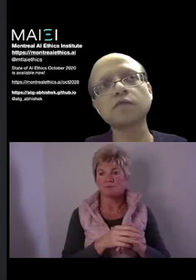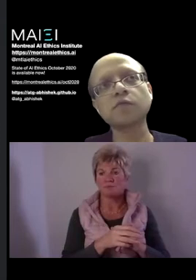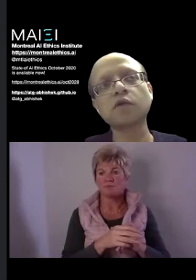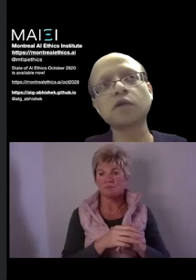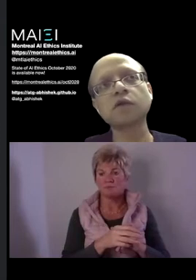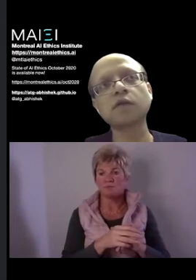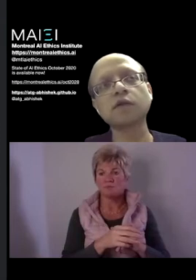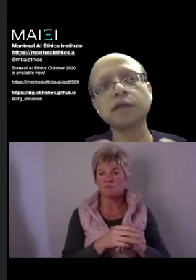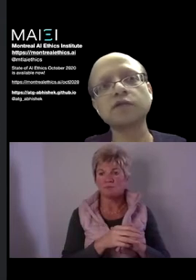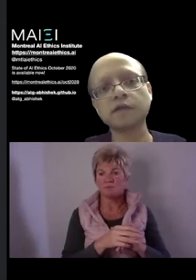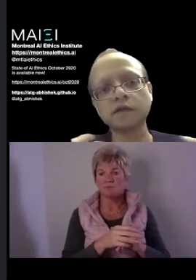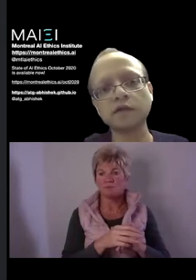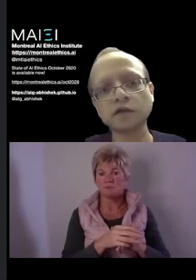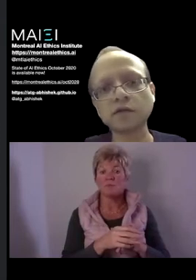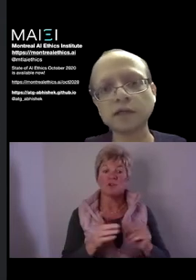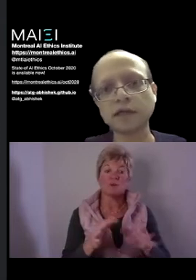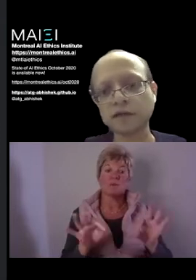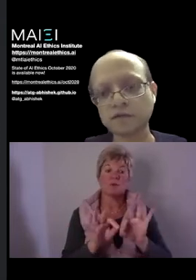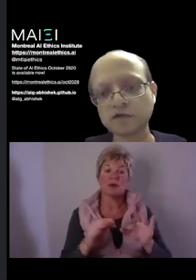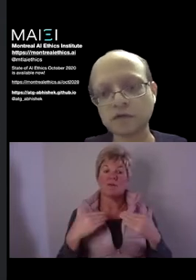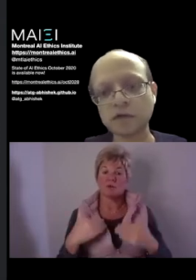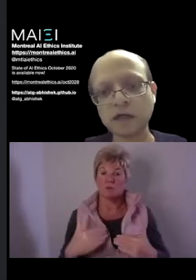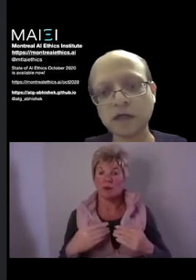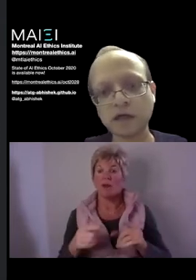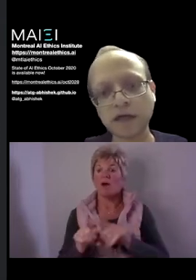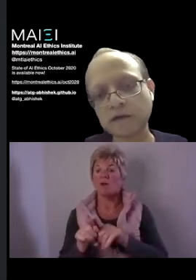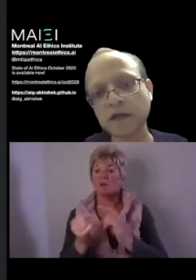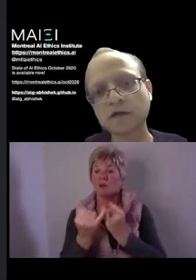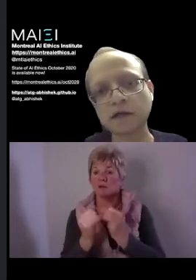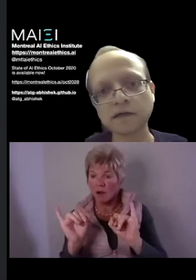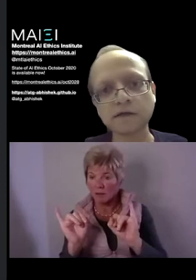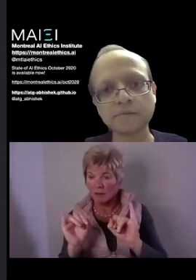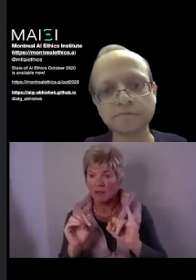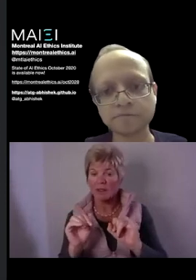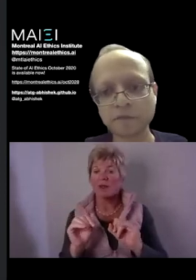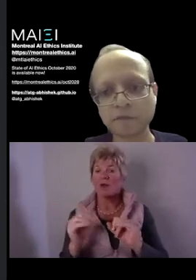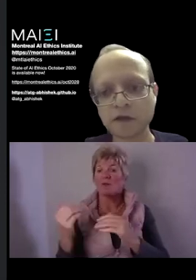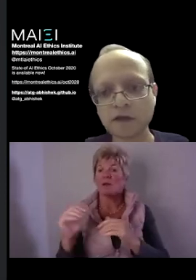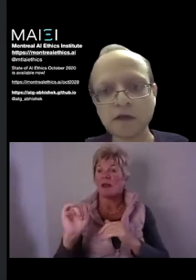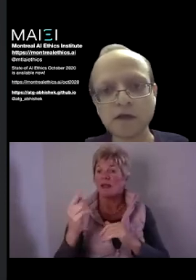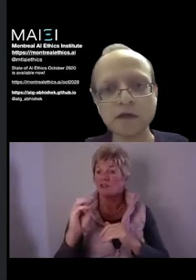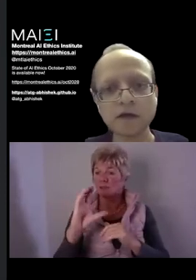also important to think about the agency and the autonomy that that individual has in that context.